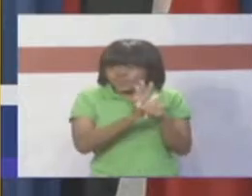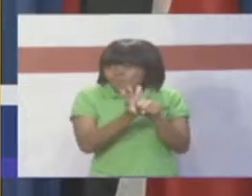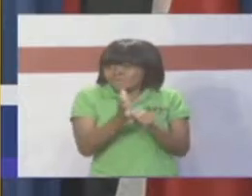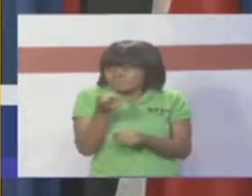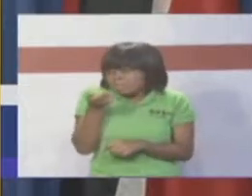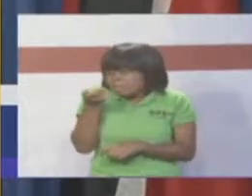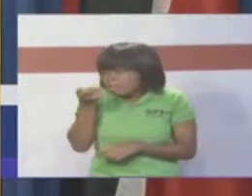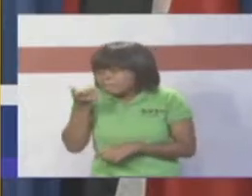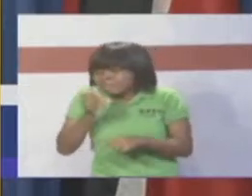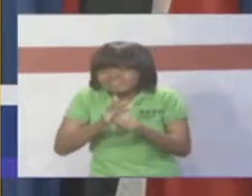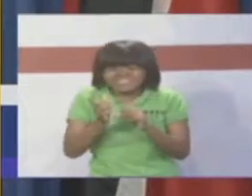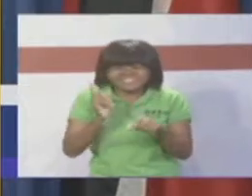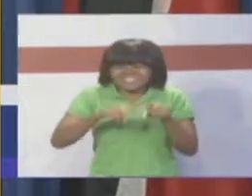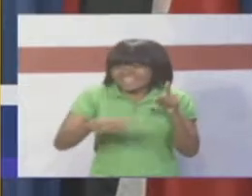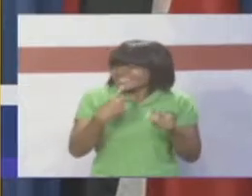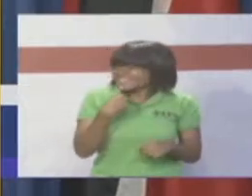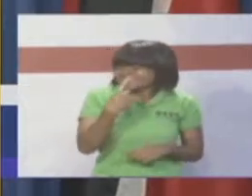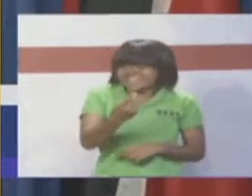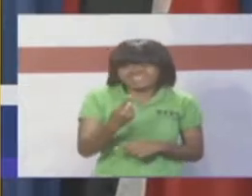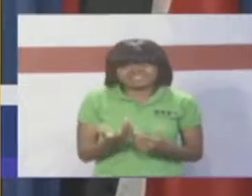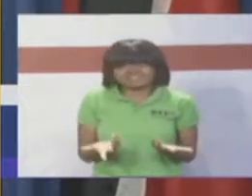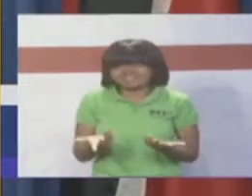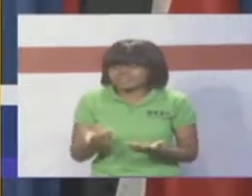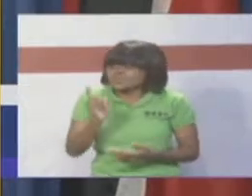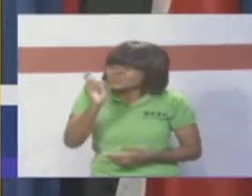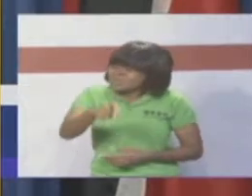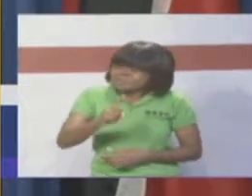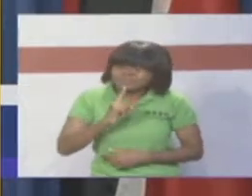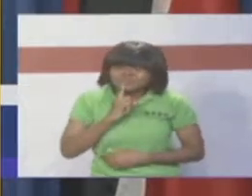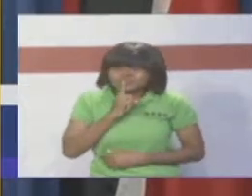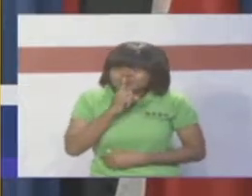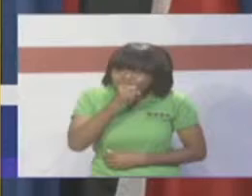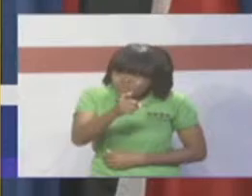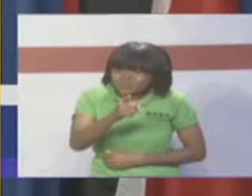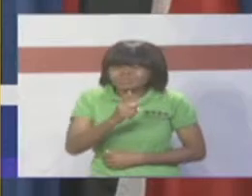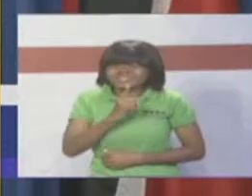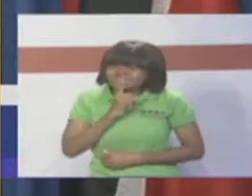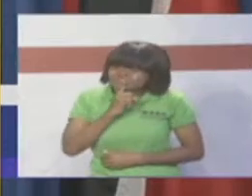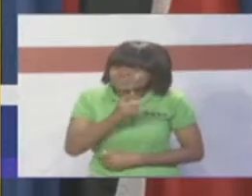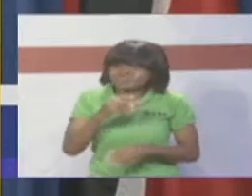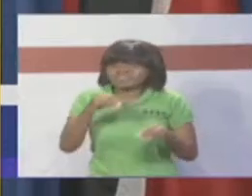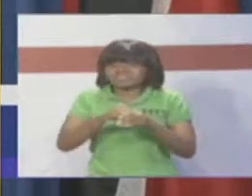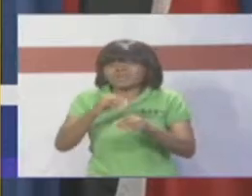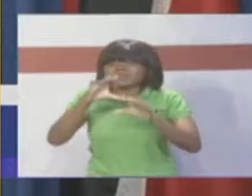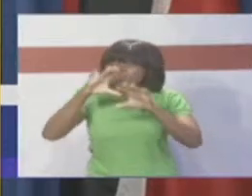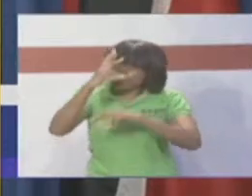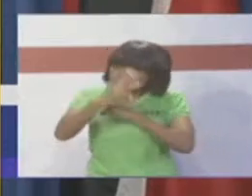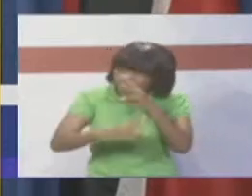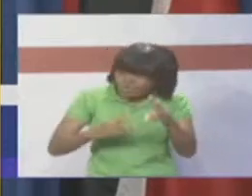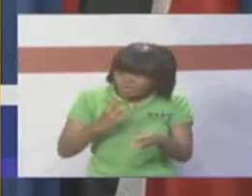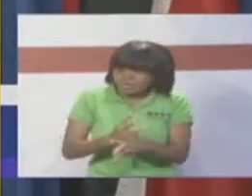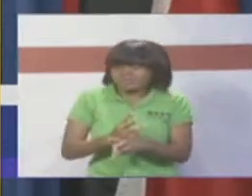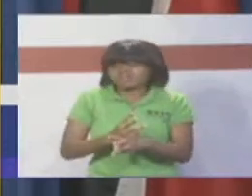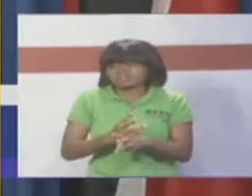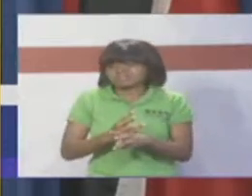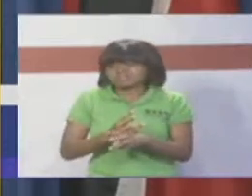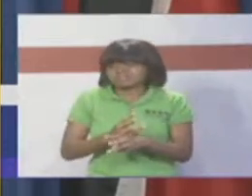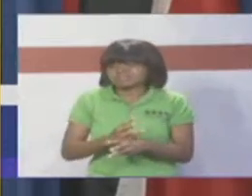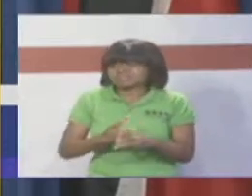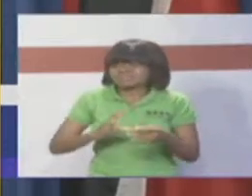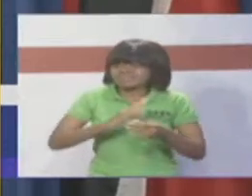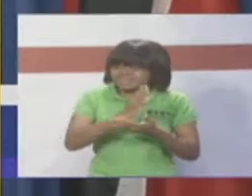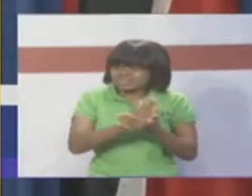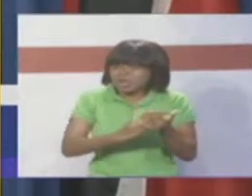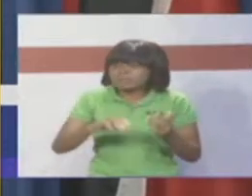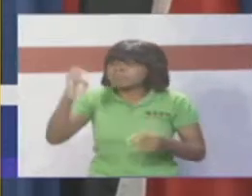heavily vaccinated populations in some European countries, where they